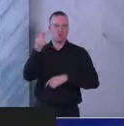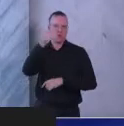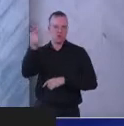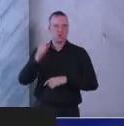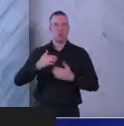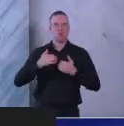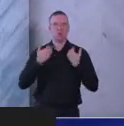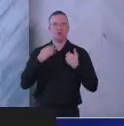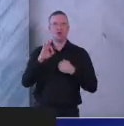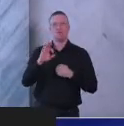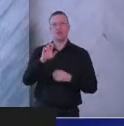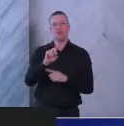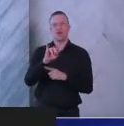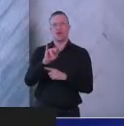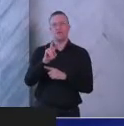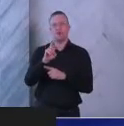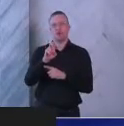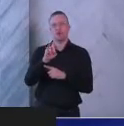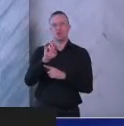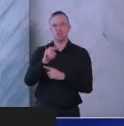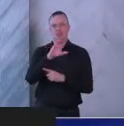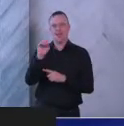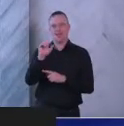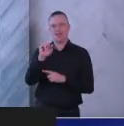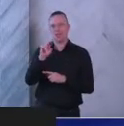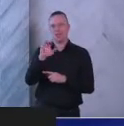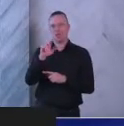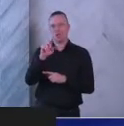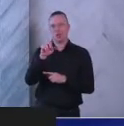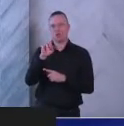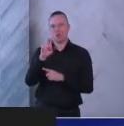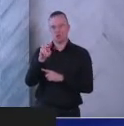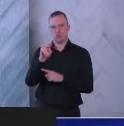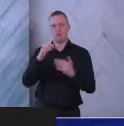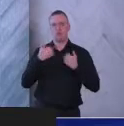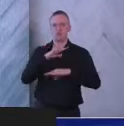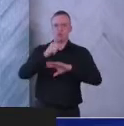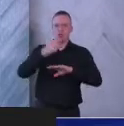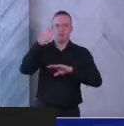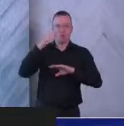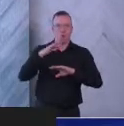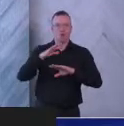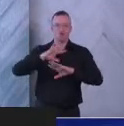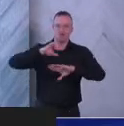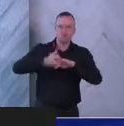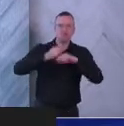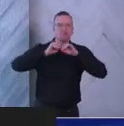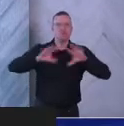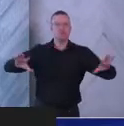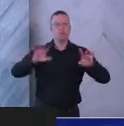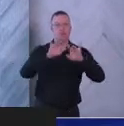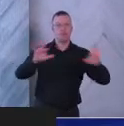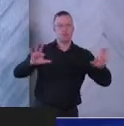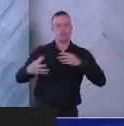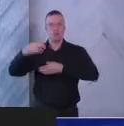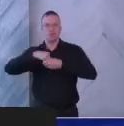Ministry of Diversion and Inclusion. This was a ministry specifically established to ensure that diversity and